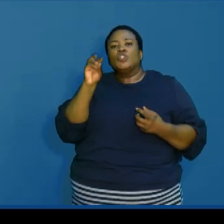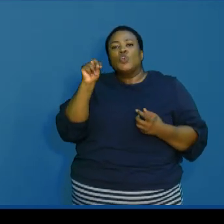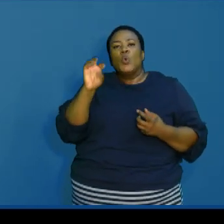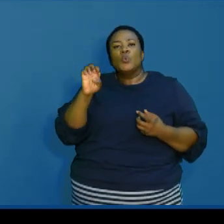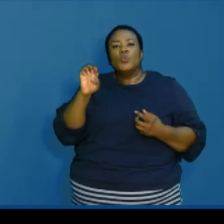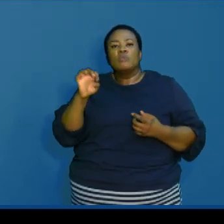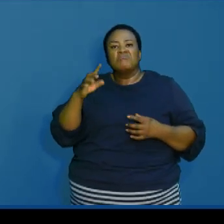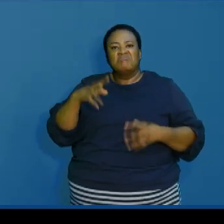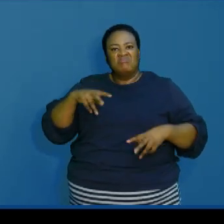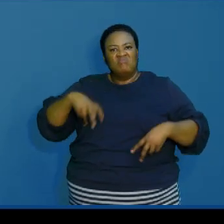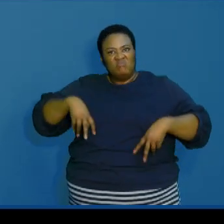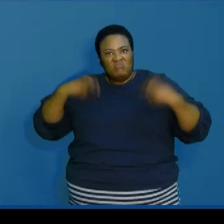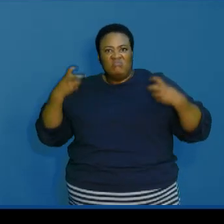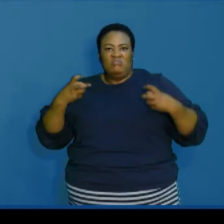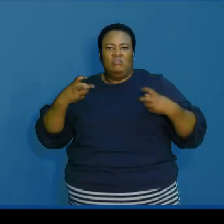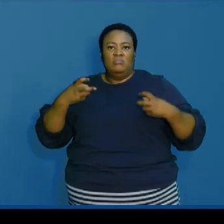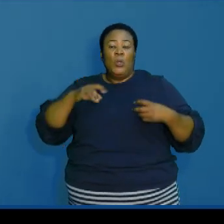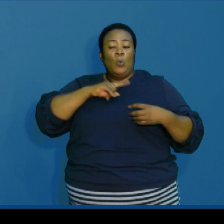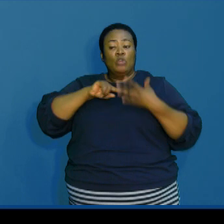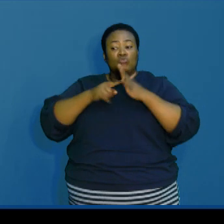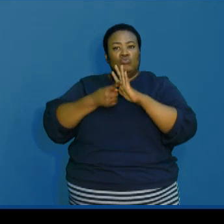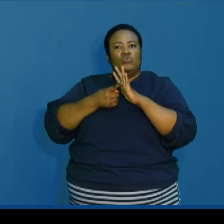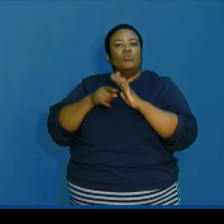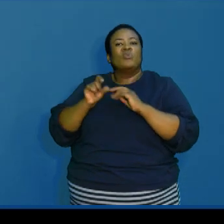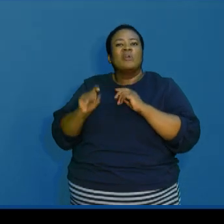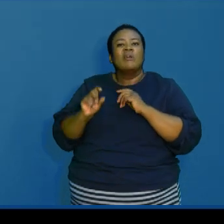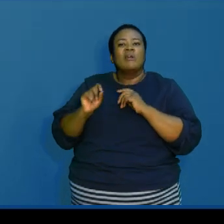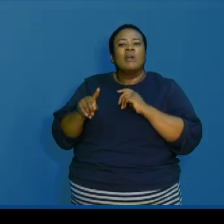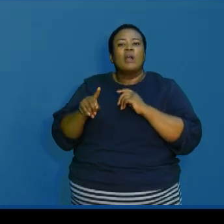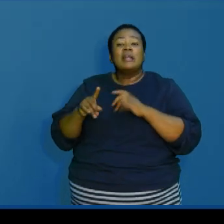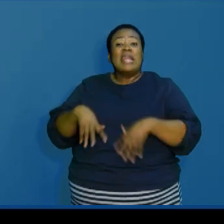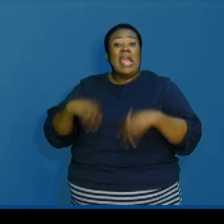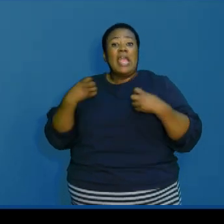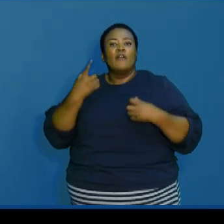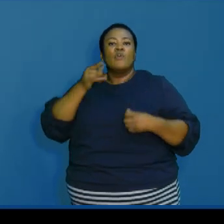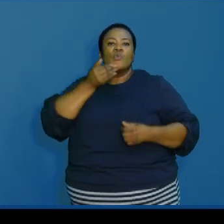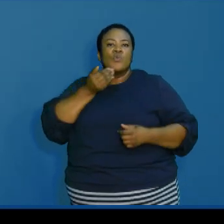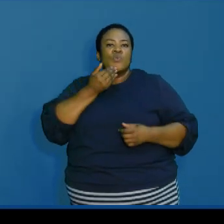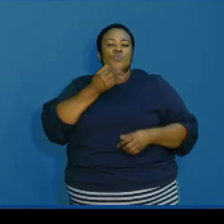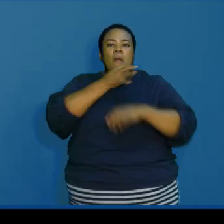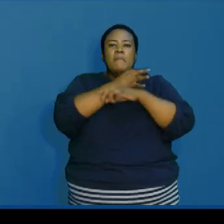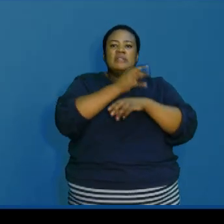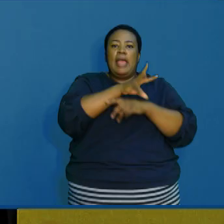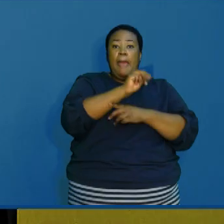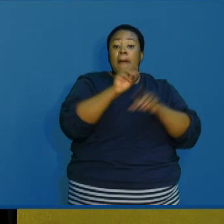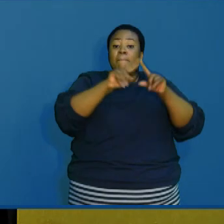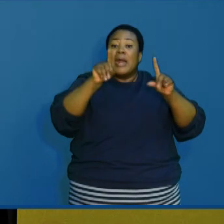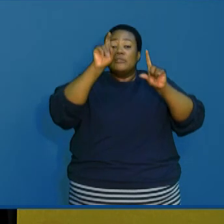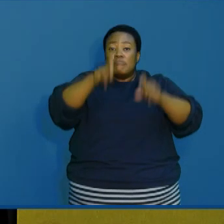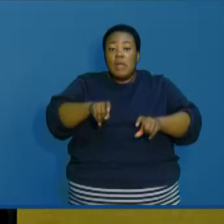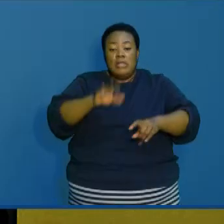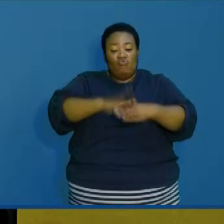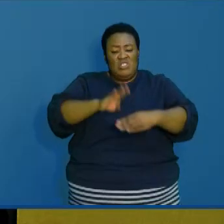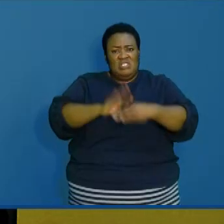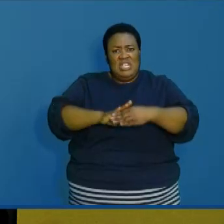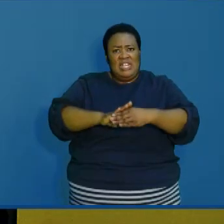angry towards Mr. M. However, you need to learn to give us a reason why